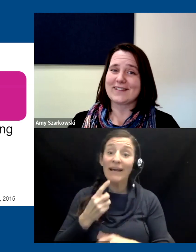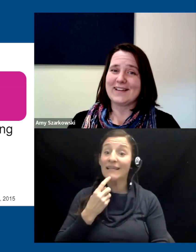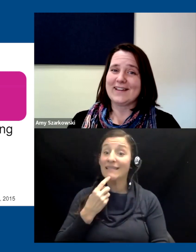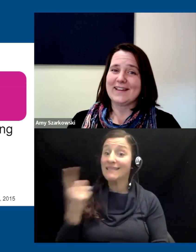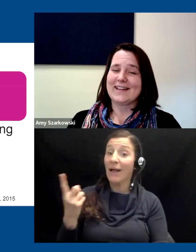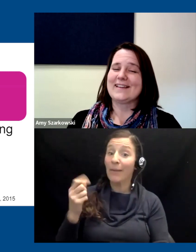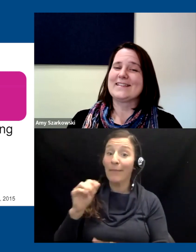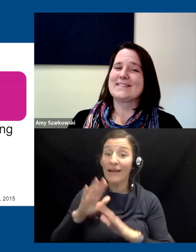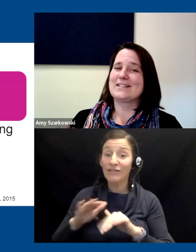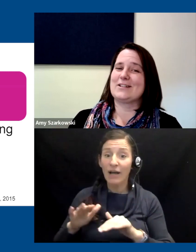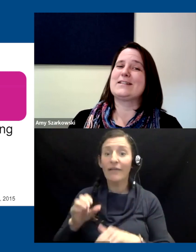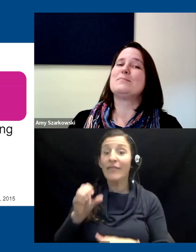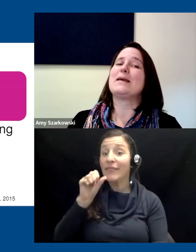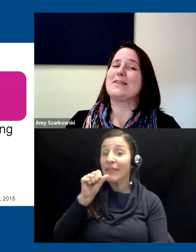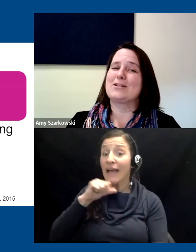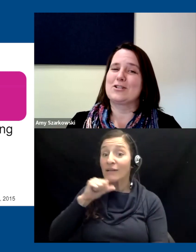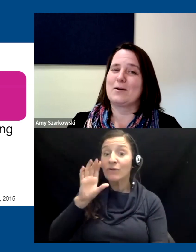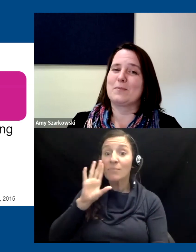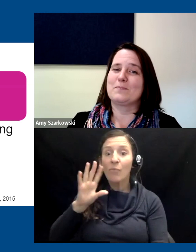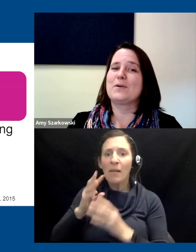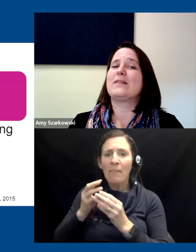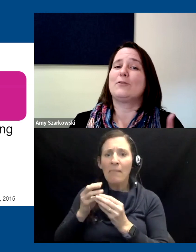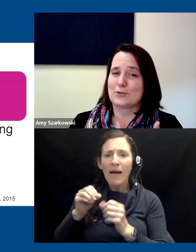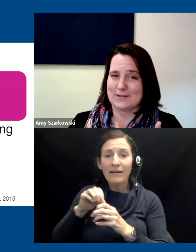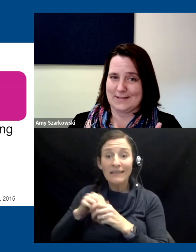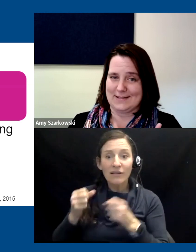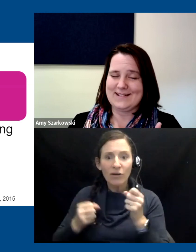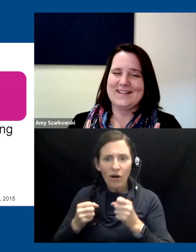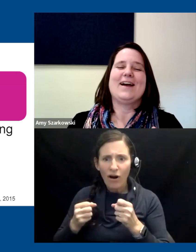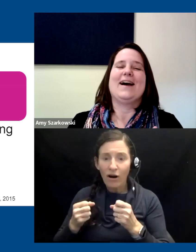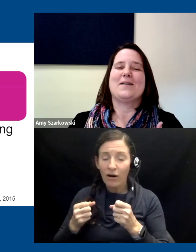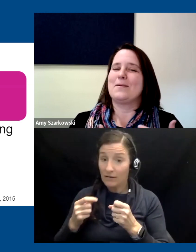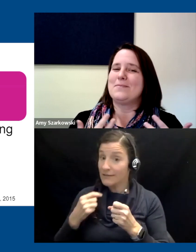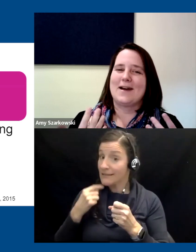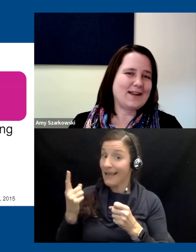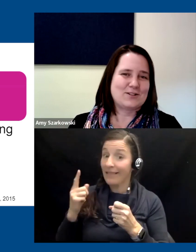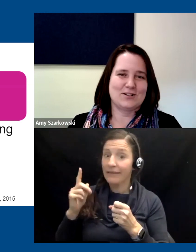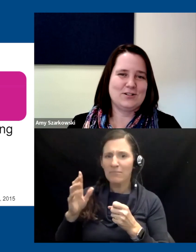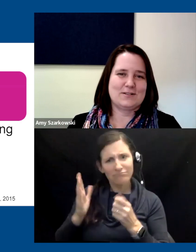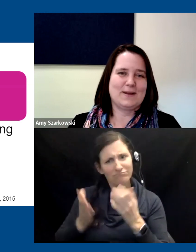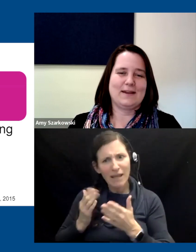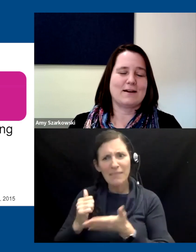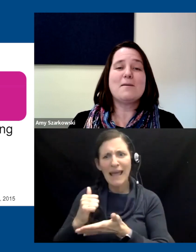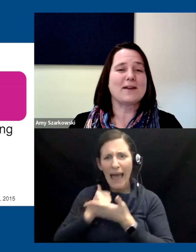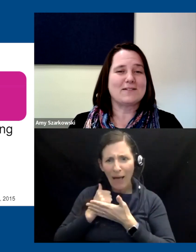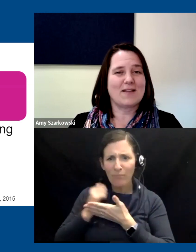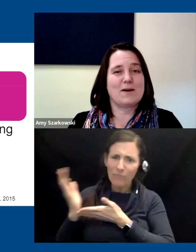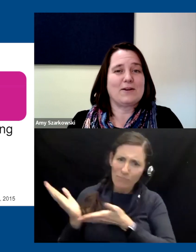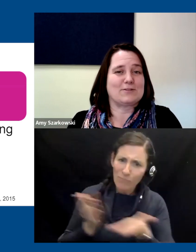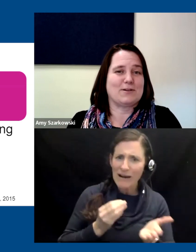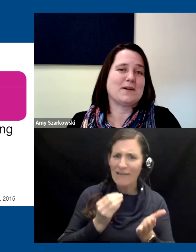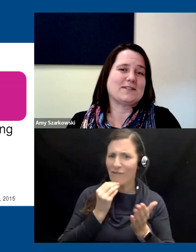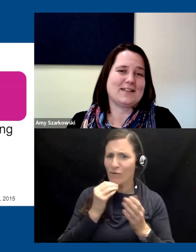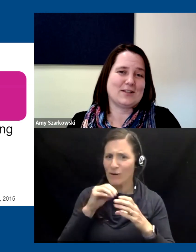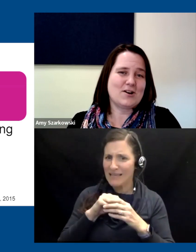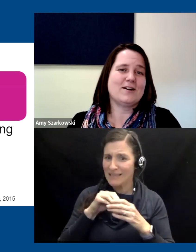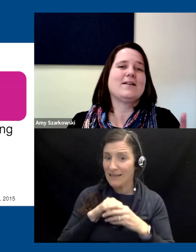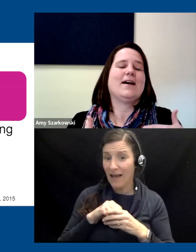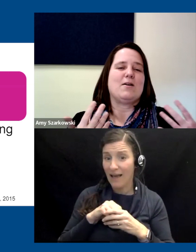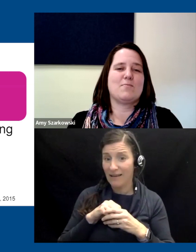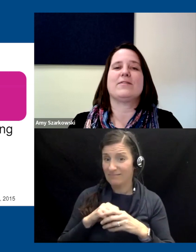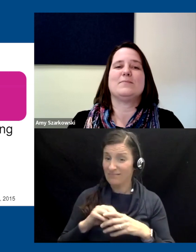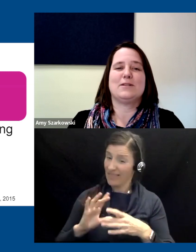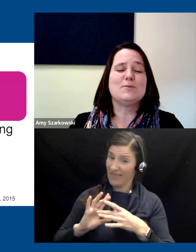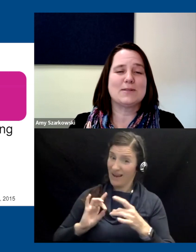car, suggesting maybe they should help bring the groceries in. I'm not actually just making a comment about ice cream melting in the